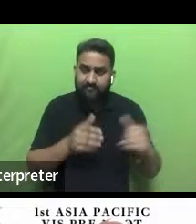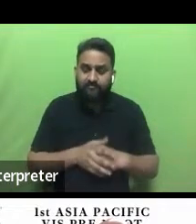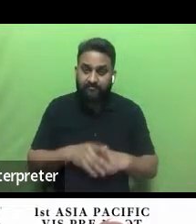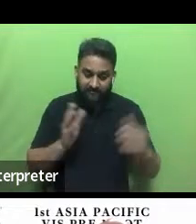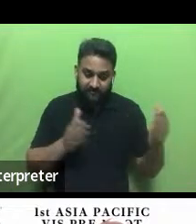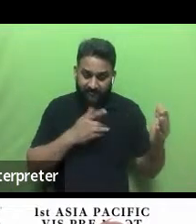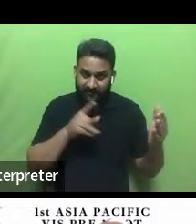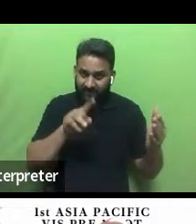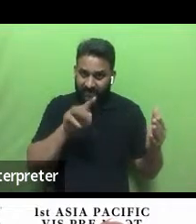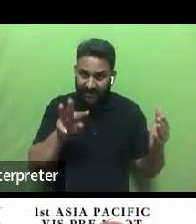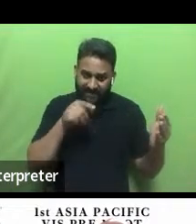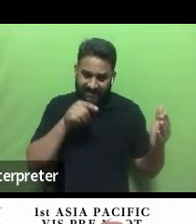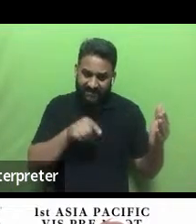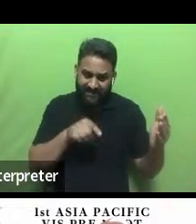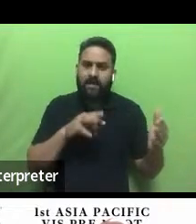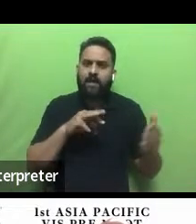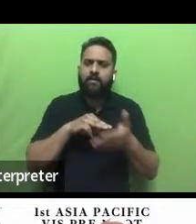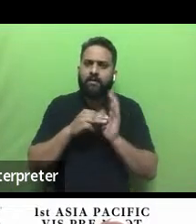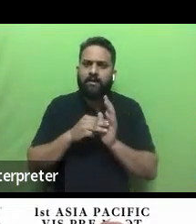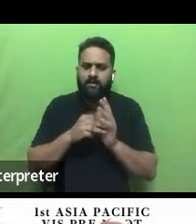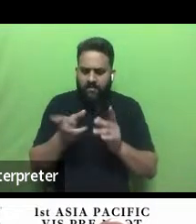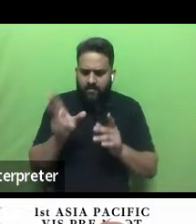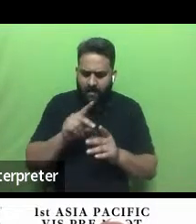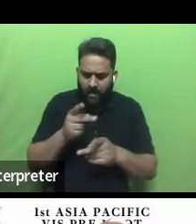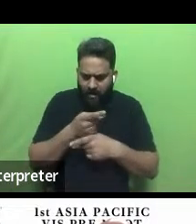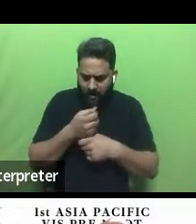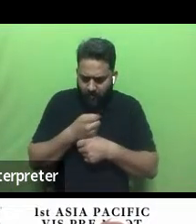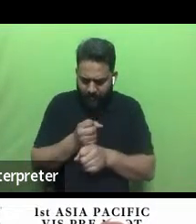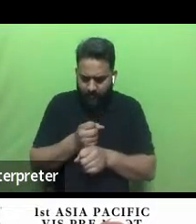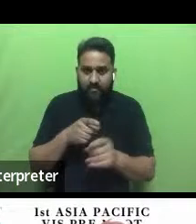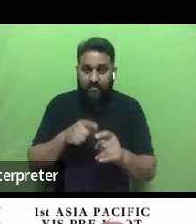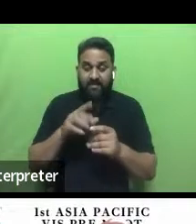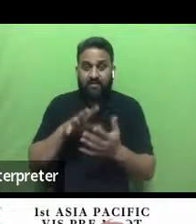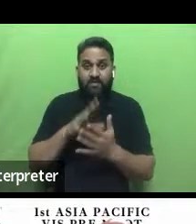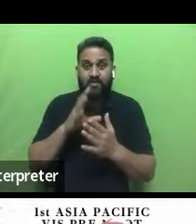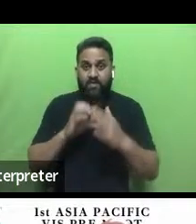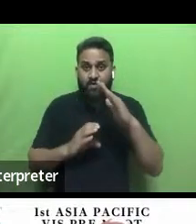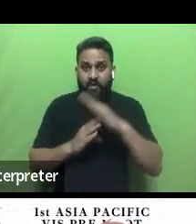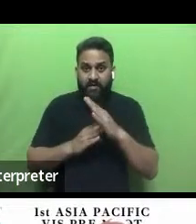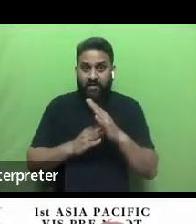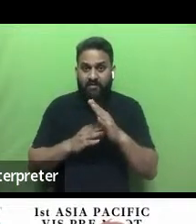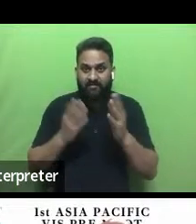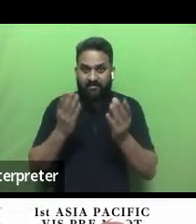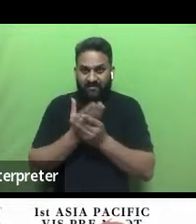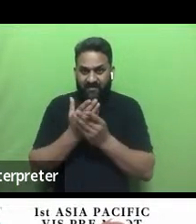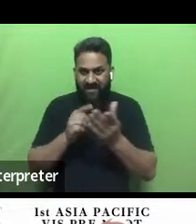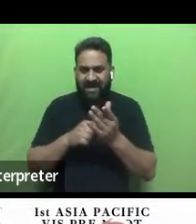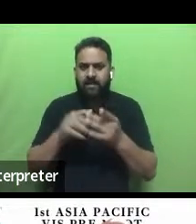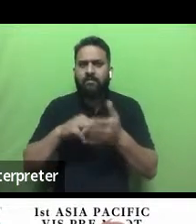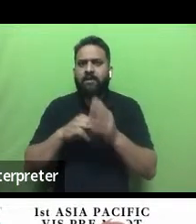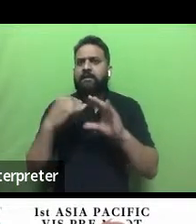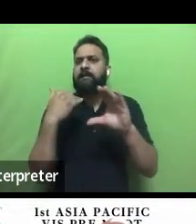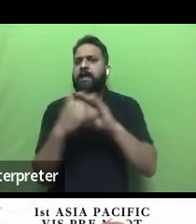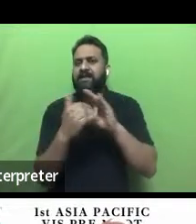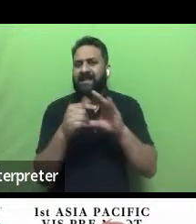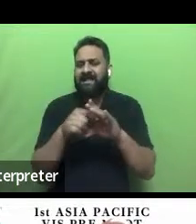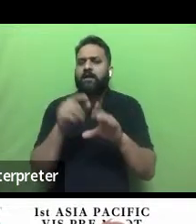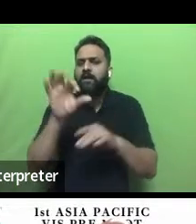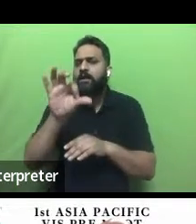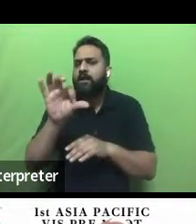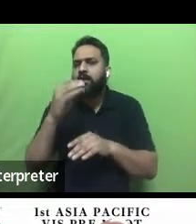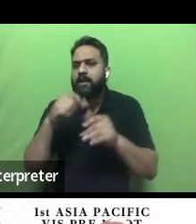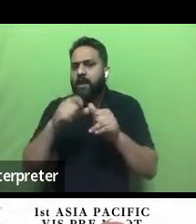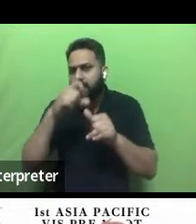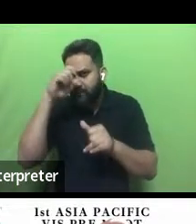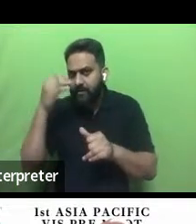of the record is a reproduction of the contract documents that were sent along with the email of 9th April. The tribunal